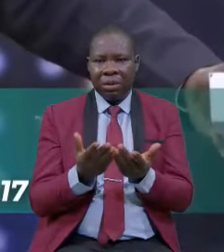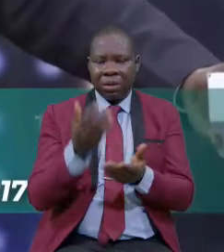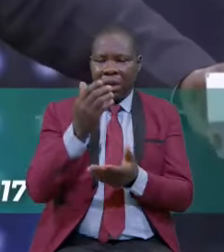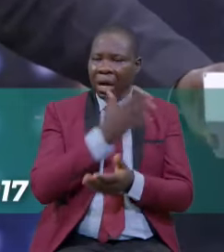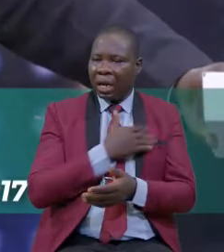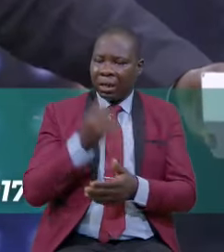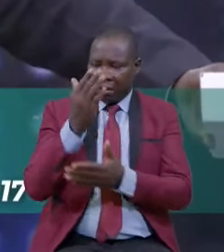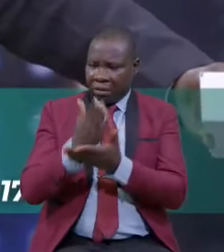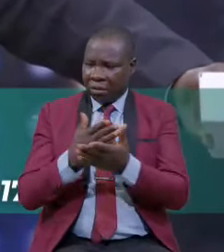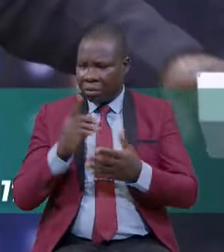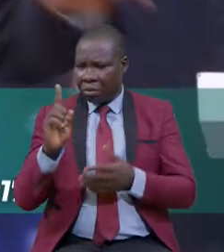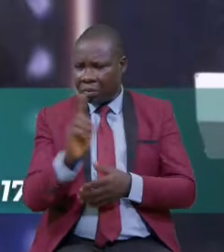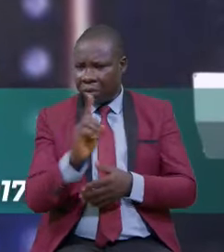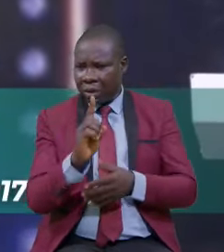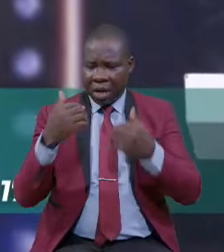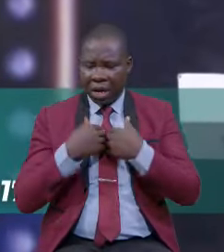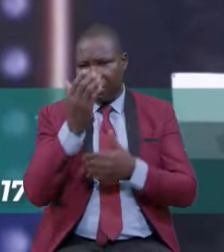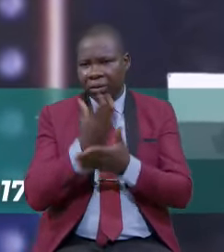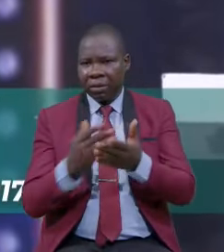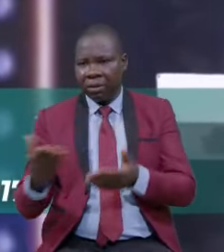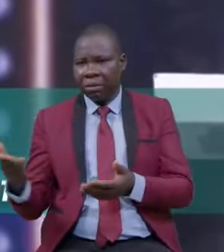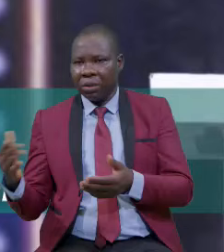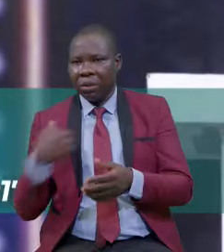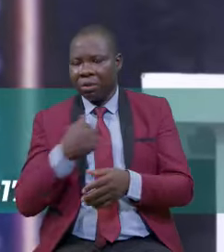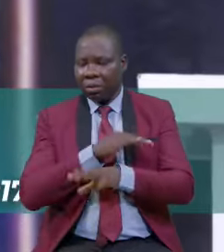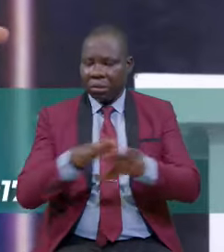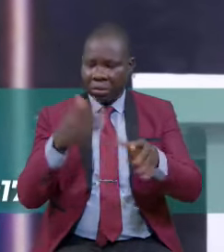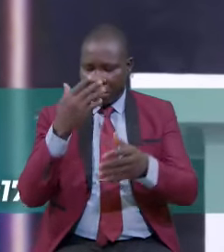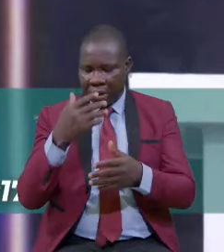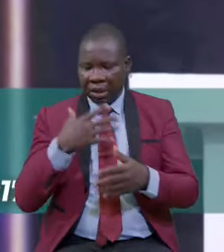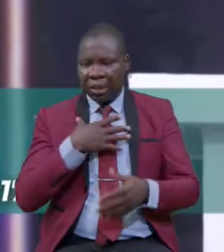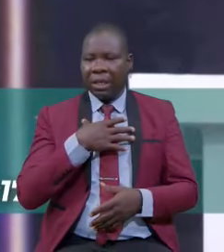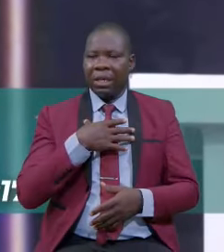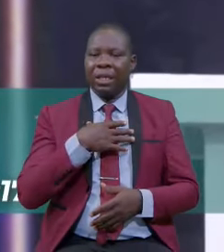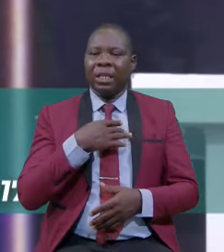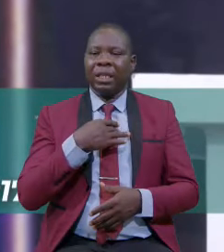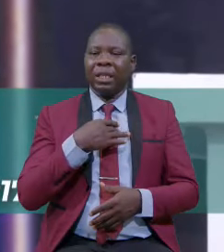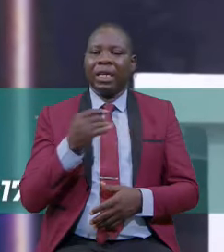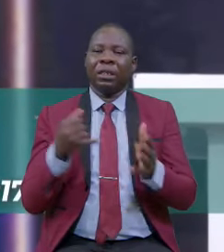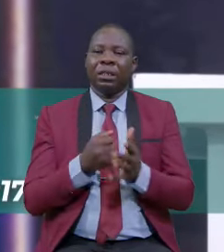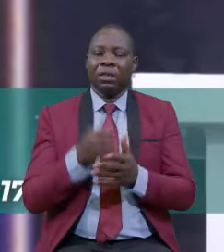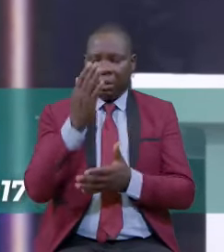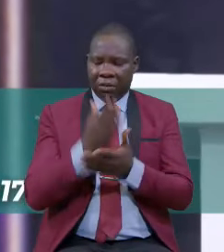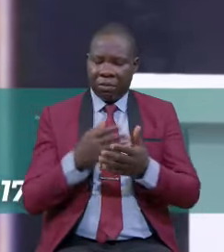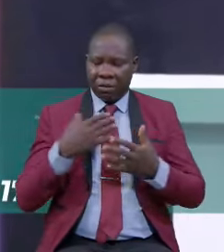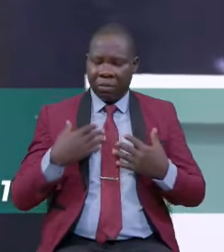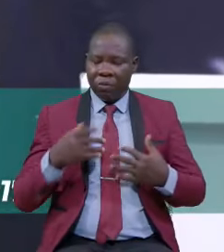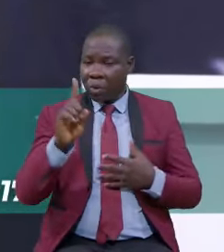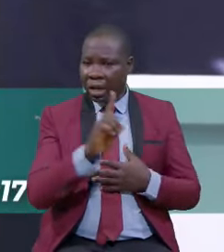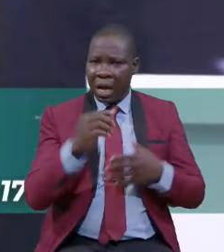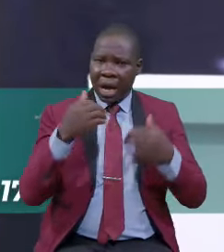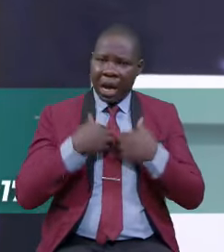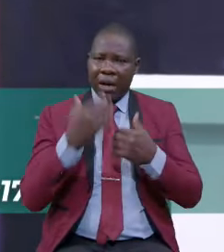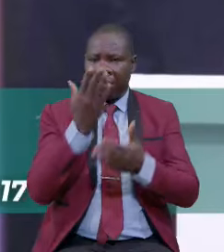something, and we don't like that, no problem. Somebody does something, we don't